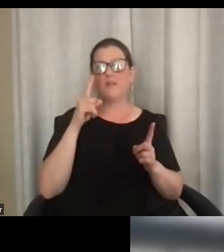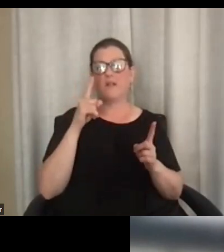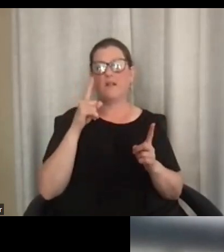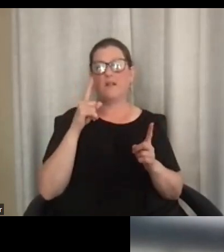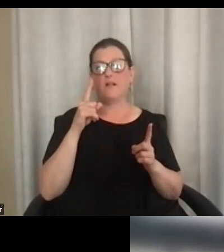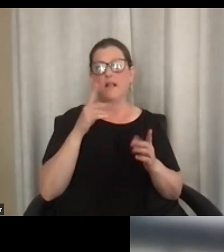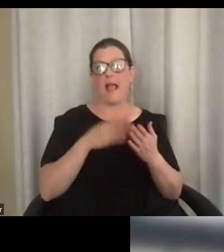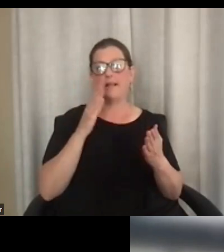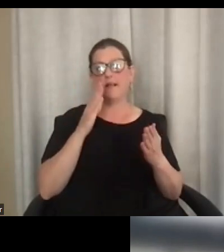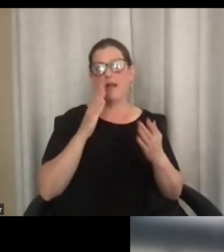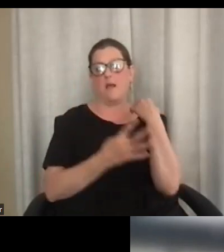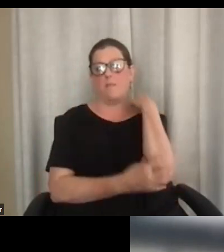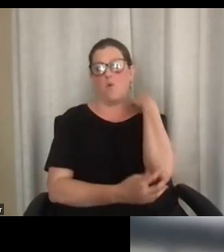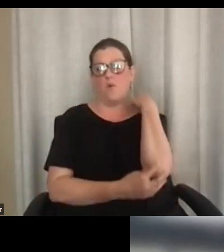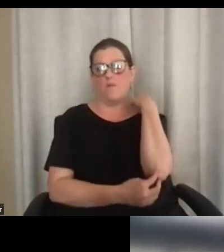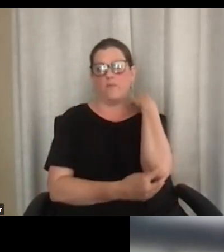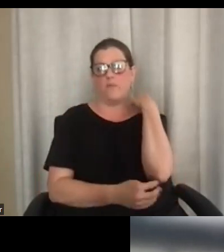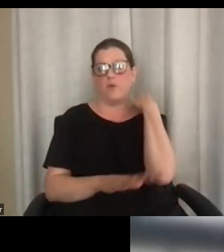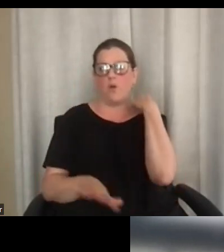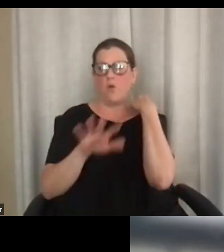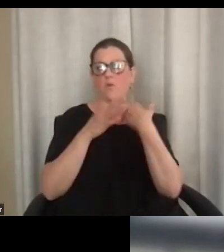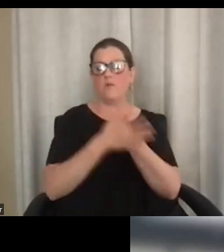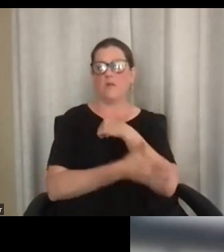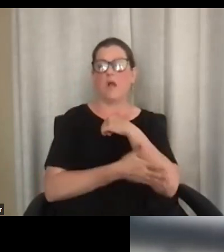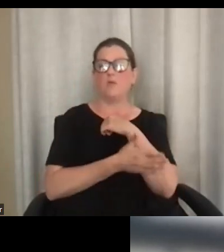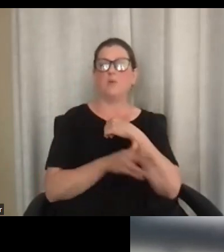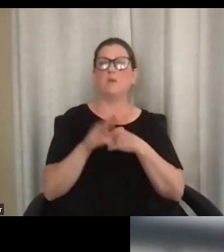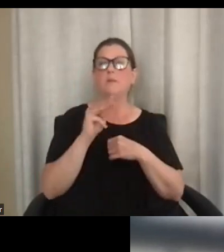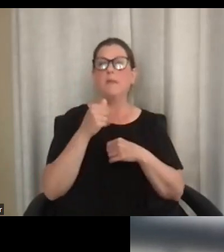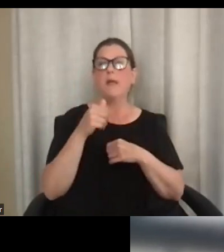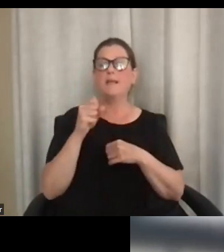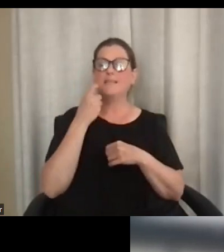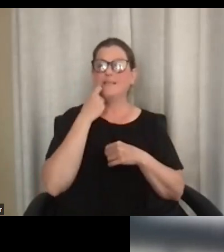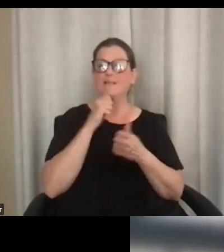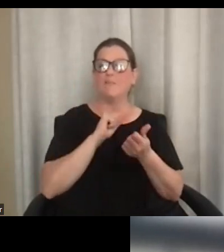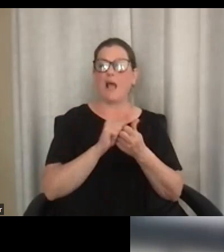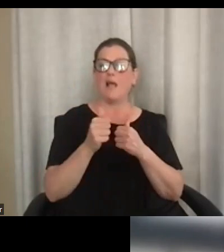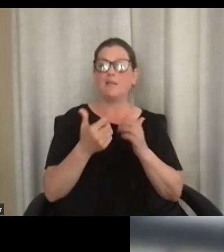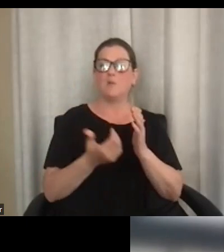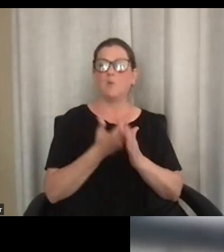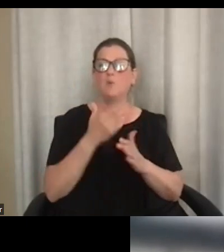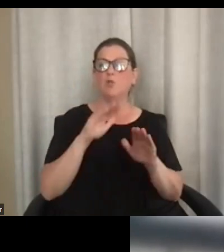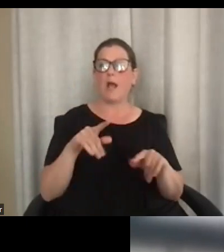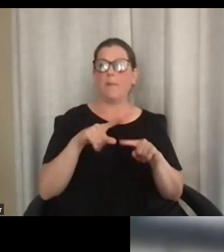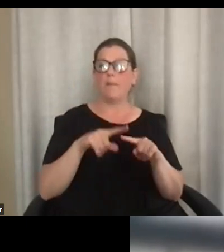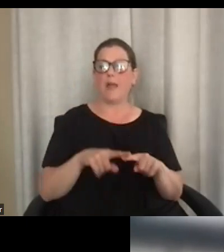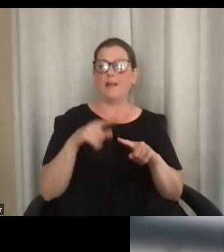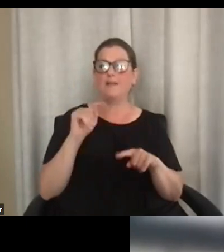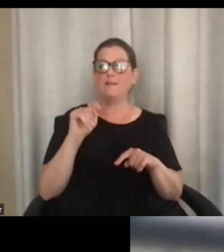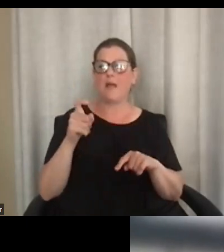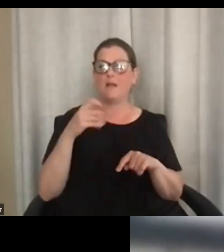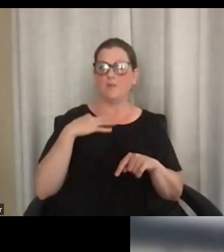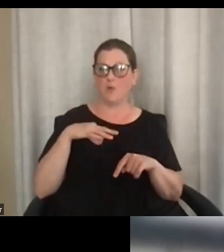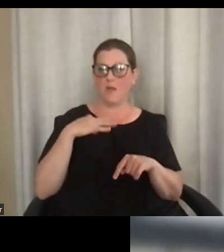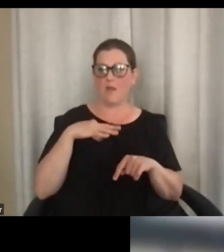country, Massachusetts recently passed a new child dependent tax credit, which